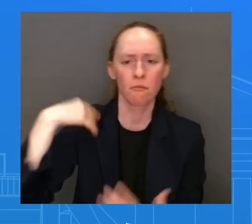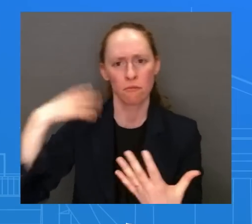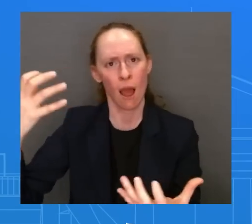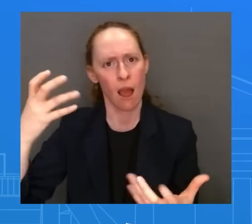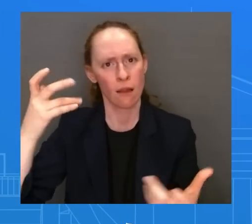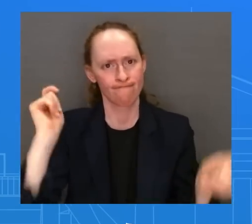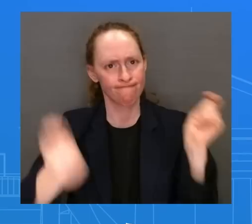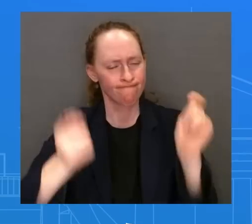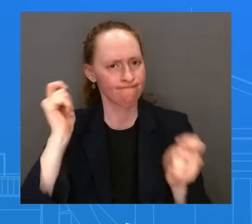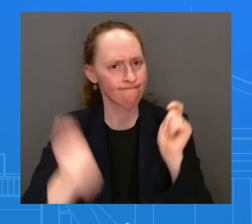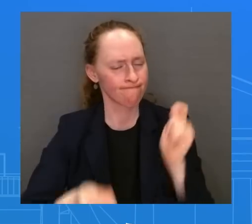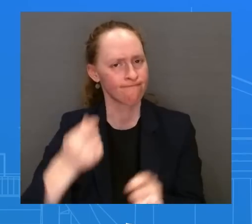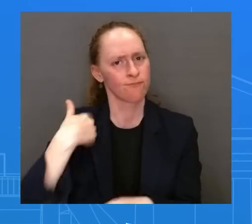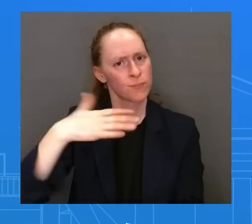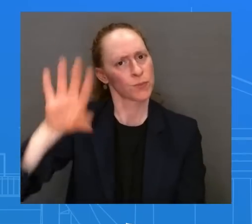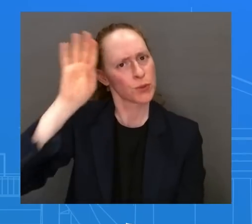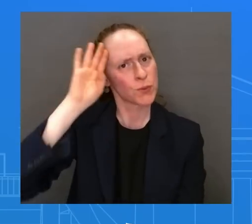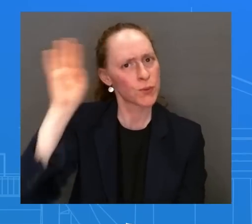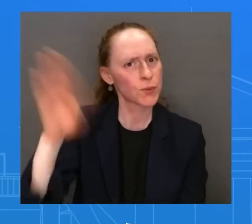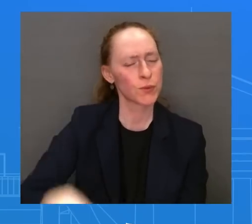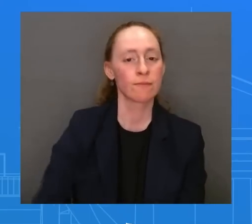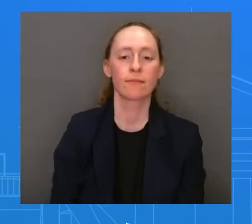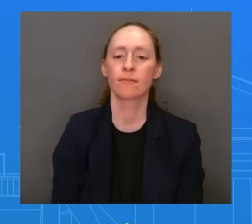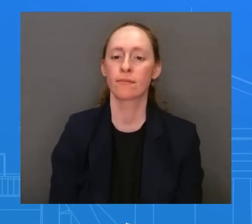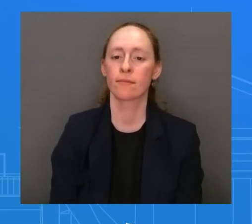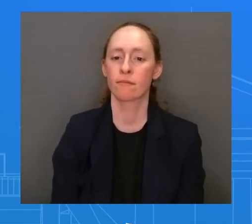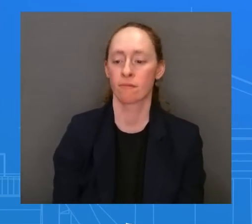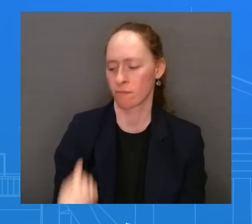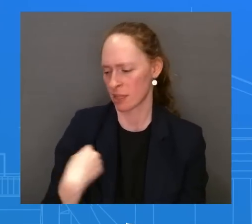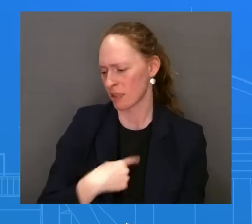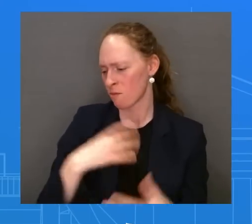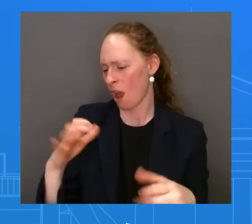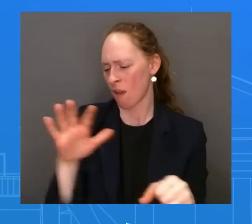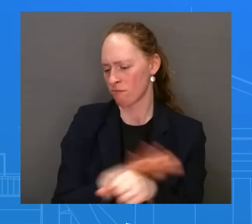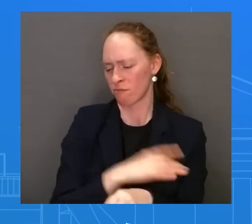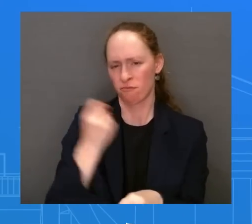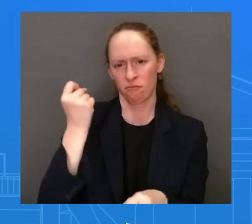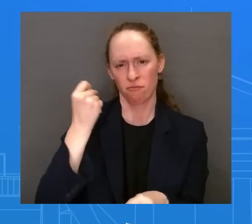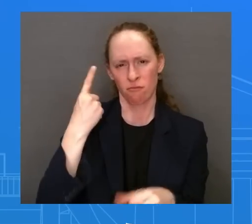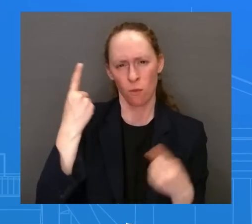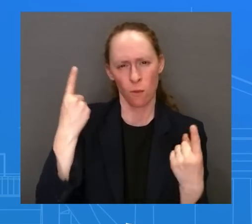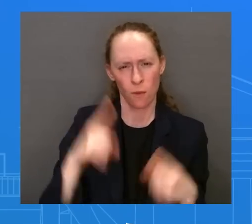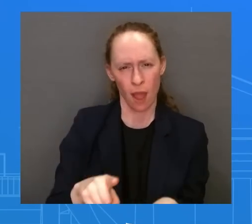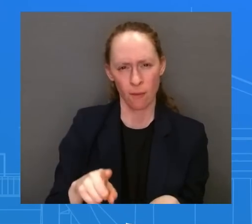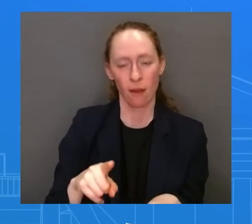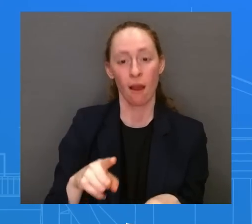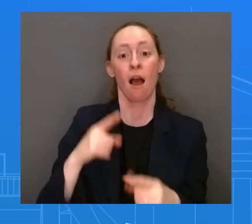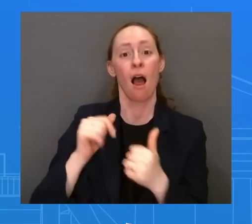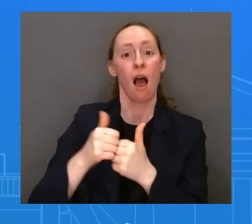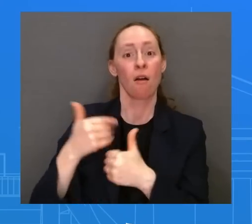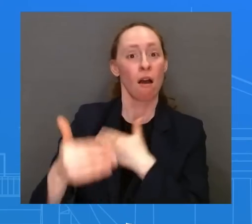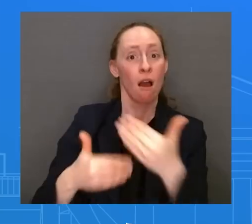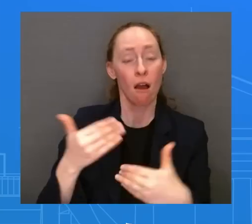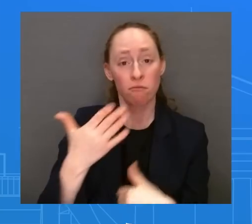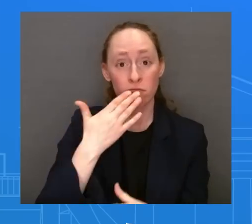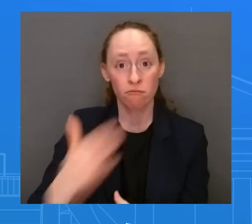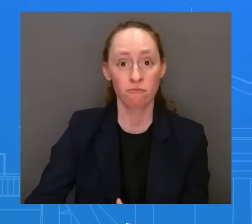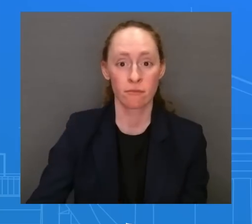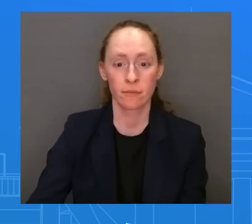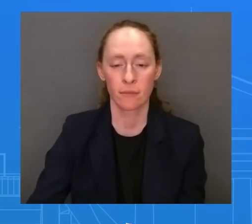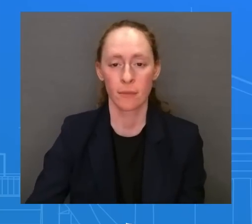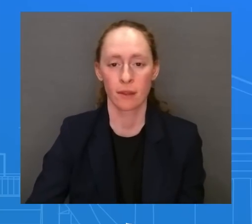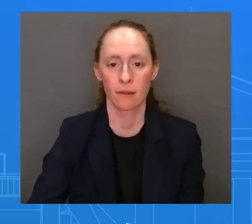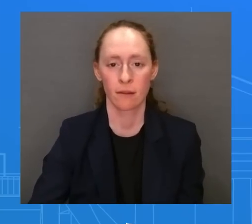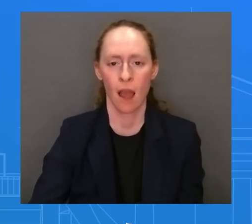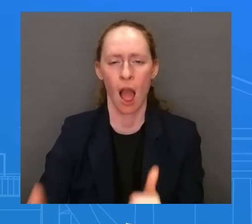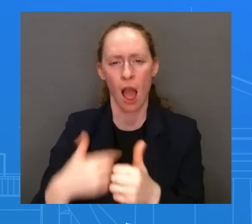happened what uh what went well what could have gone better and then learning from that so that we don't make some of